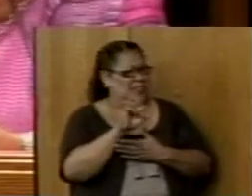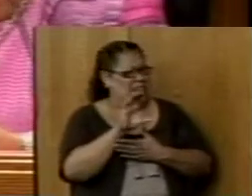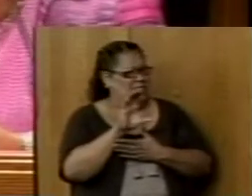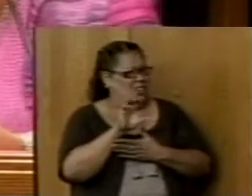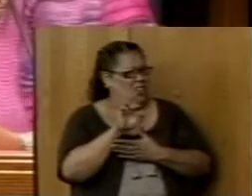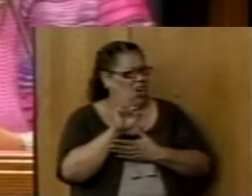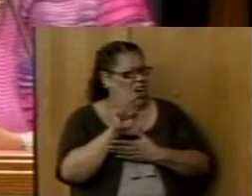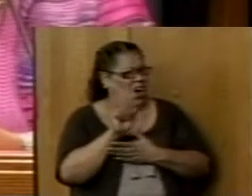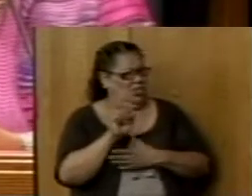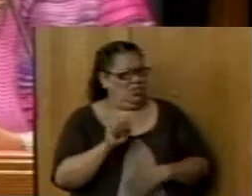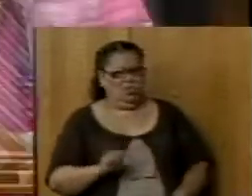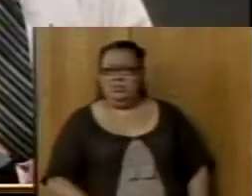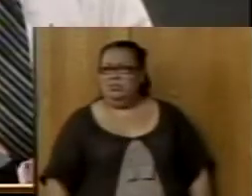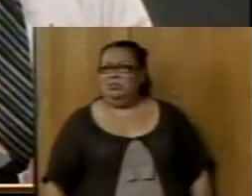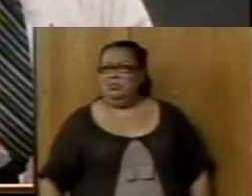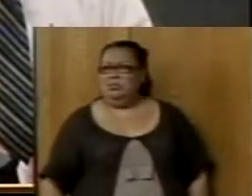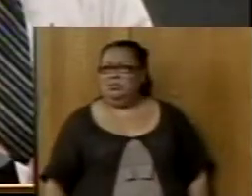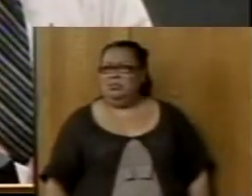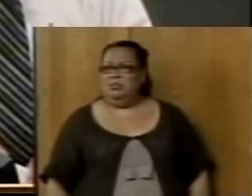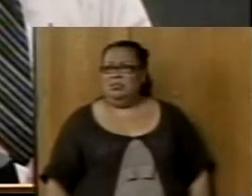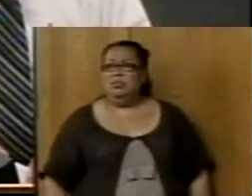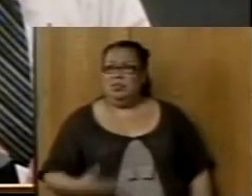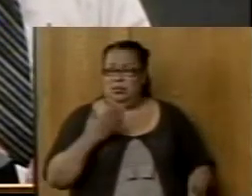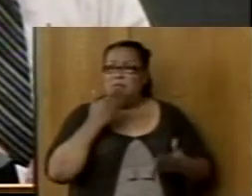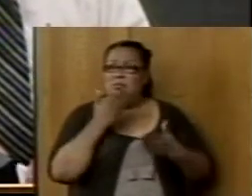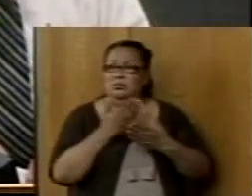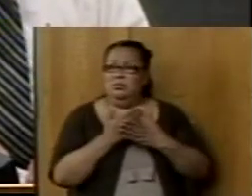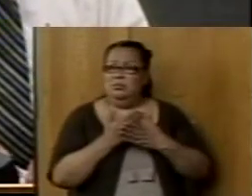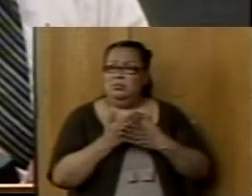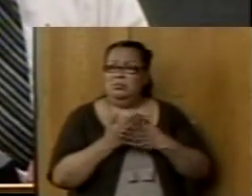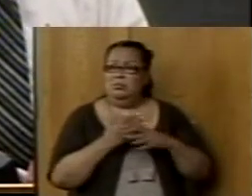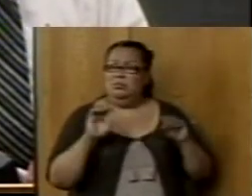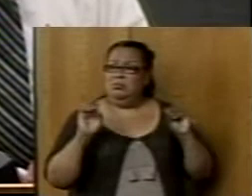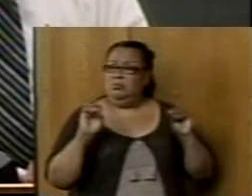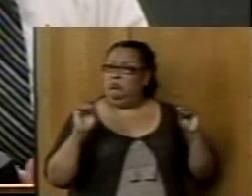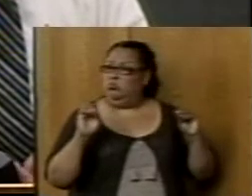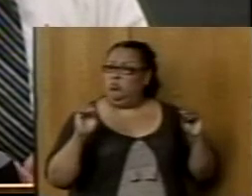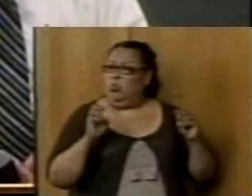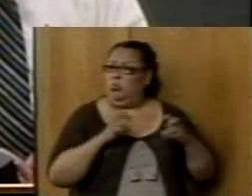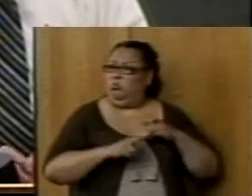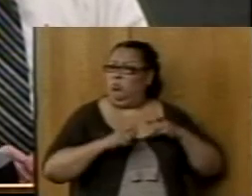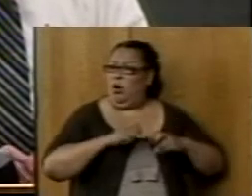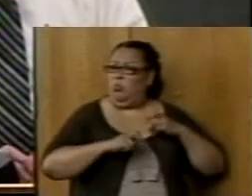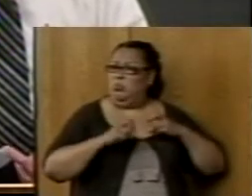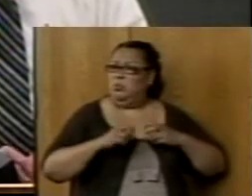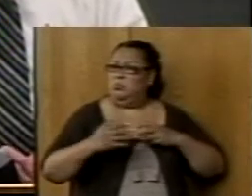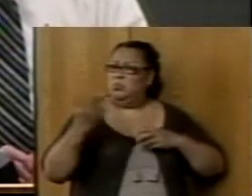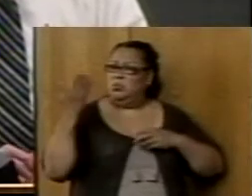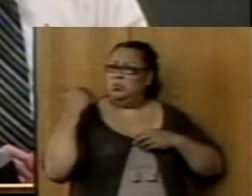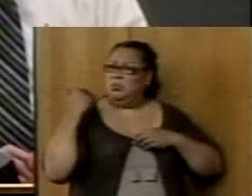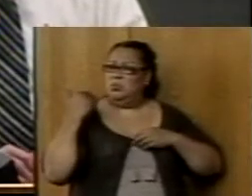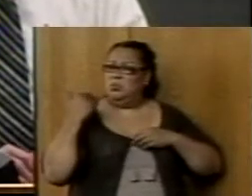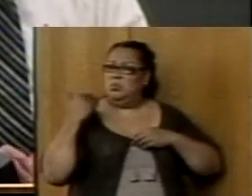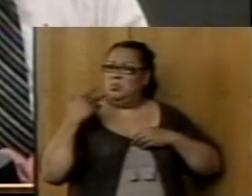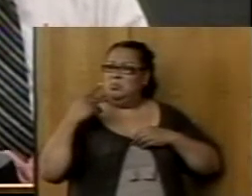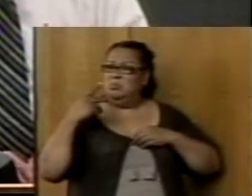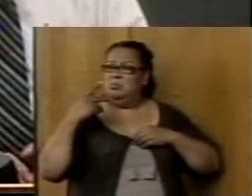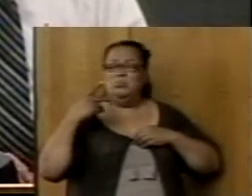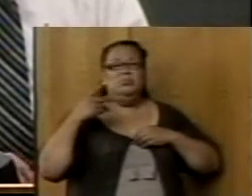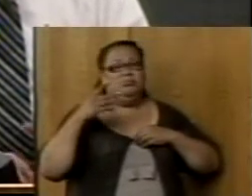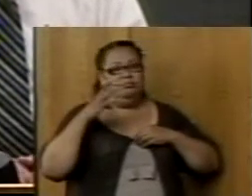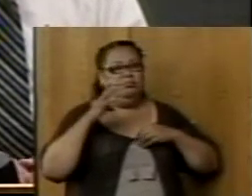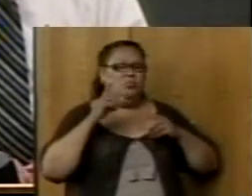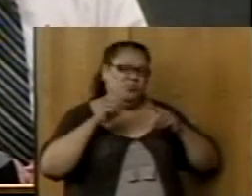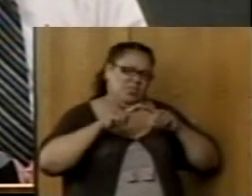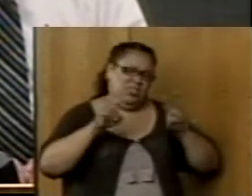any problems with this particular contractor. He's been very good about keeping. No, we had them at Pullum, at Peña.